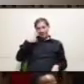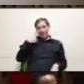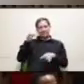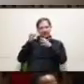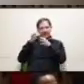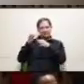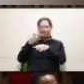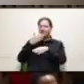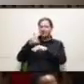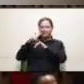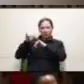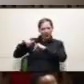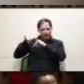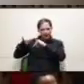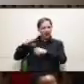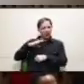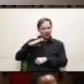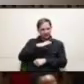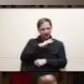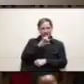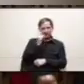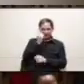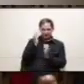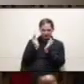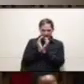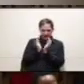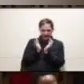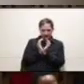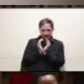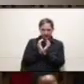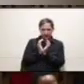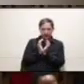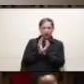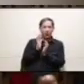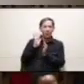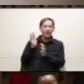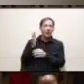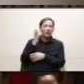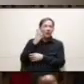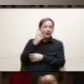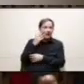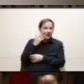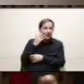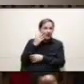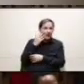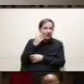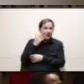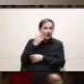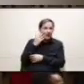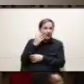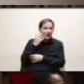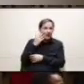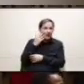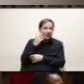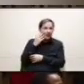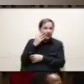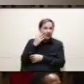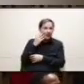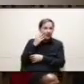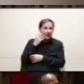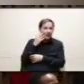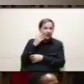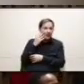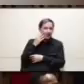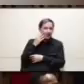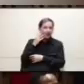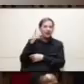for council to sit on the matter. Which But would be which date? You said you must wait until which date? we spoke on which